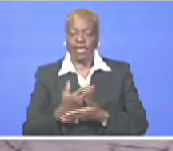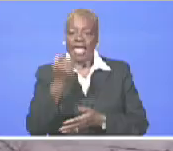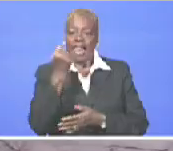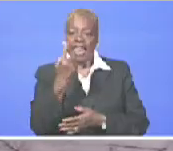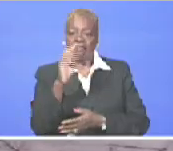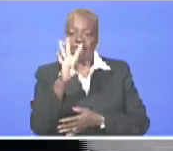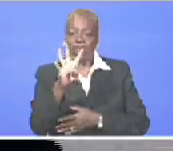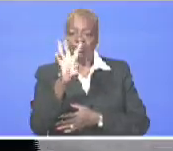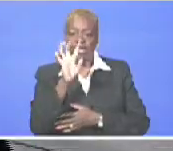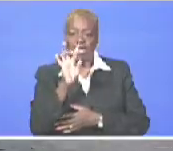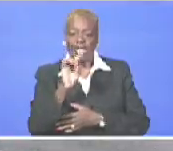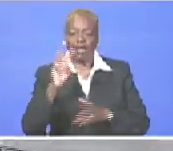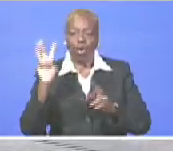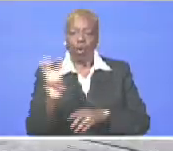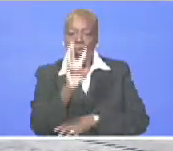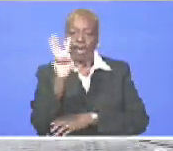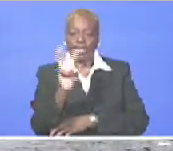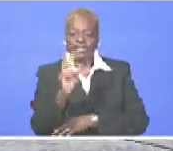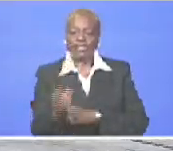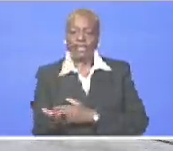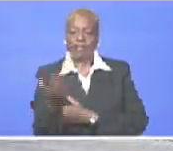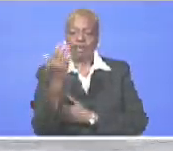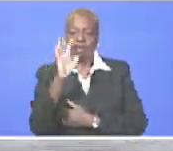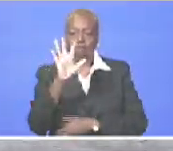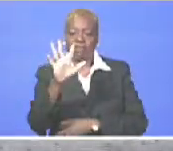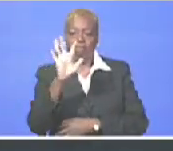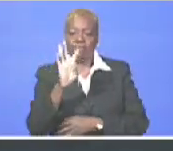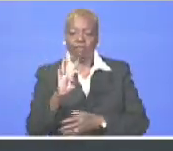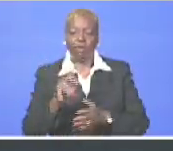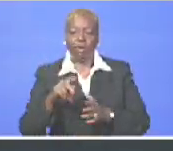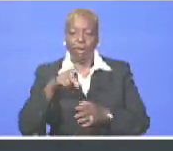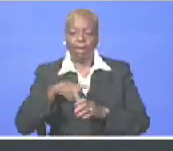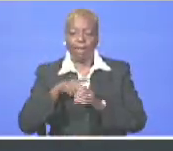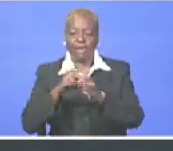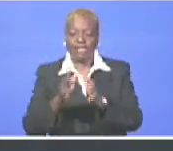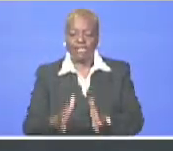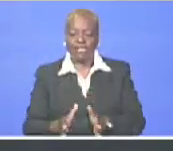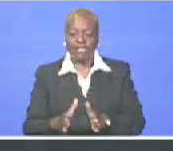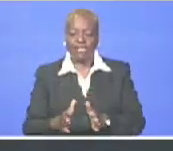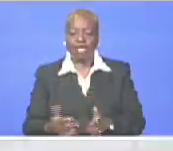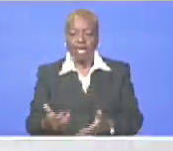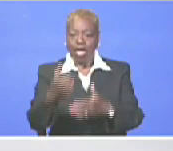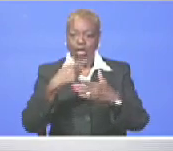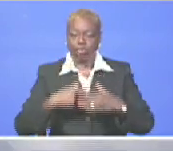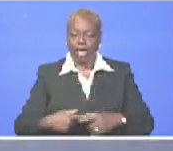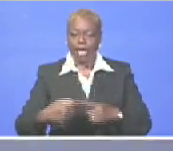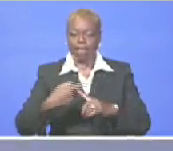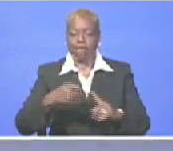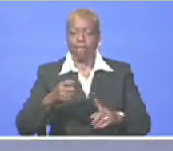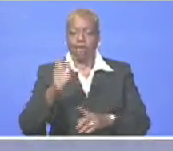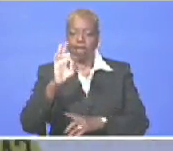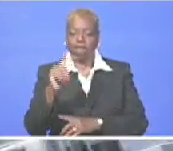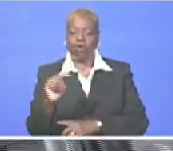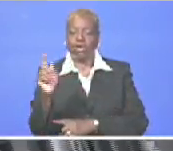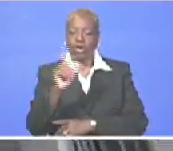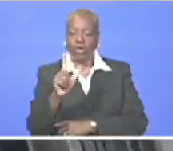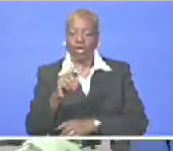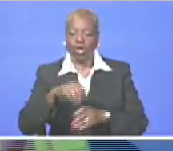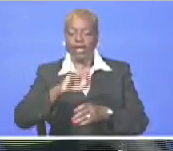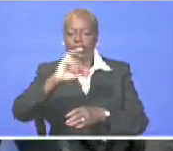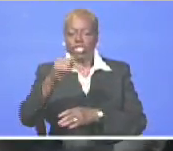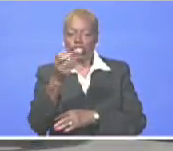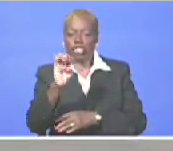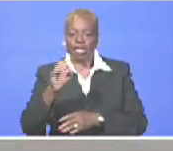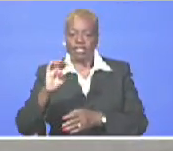11:48 Wednesday morning, 54 passengers arrived at the Lyndon Pending International Airport from Fort Lauderdale, Florida, on JetBlue